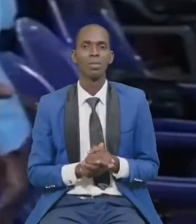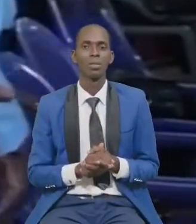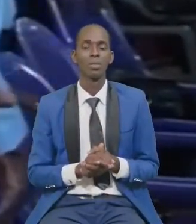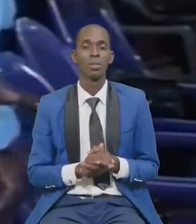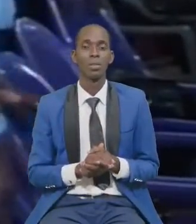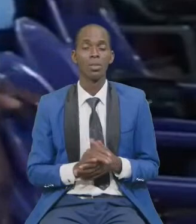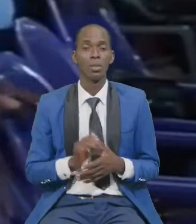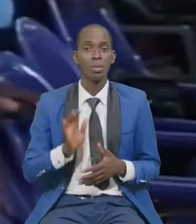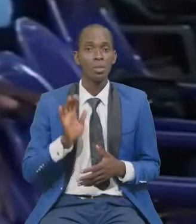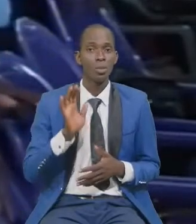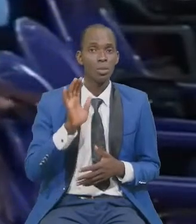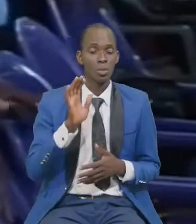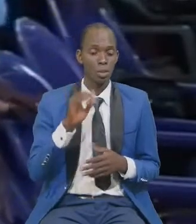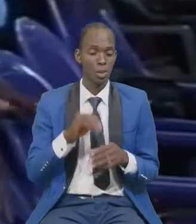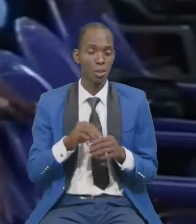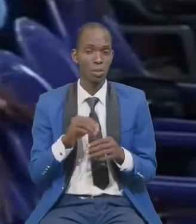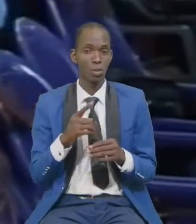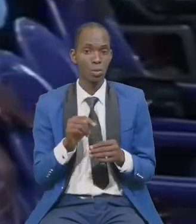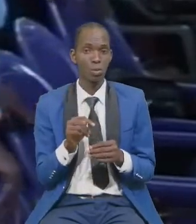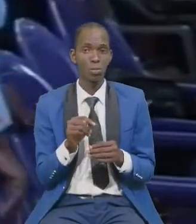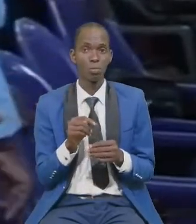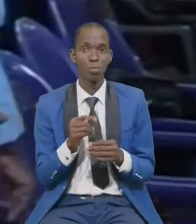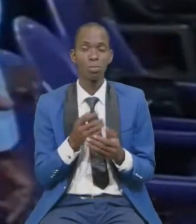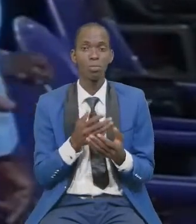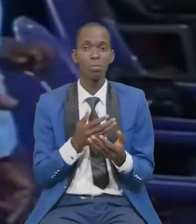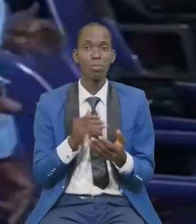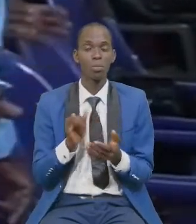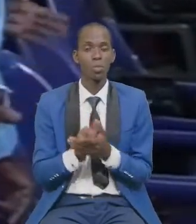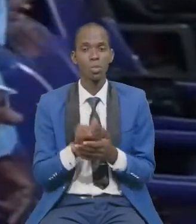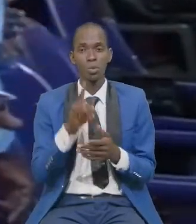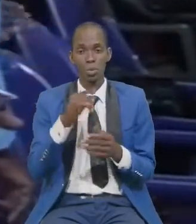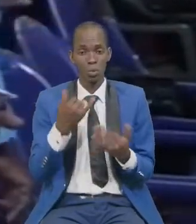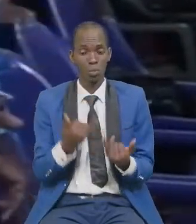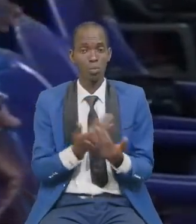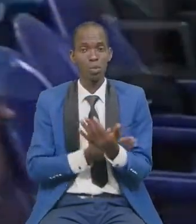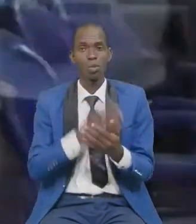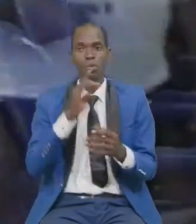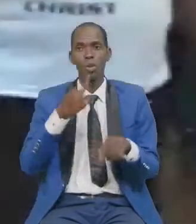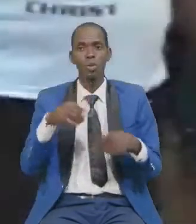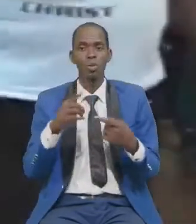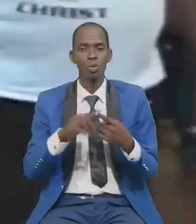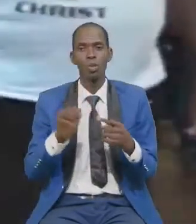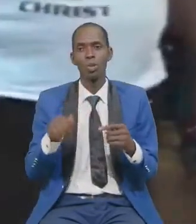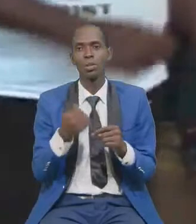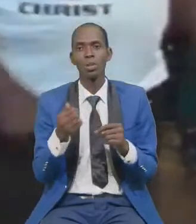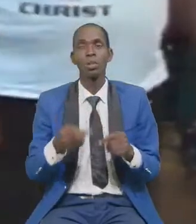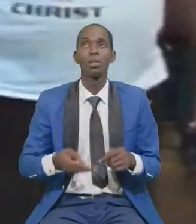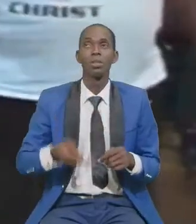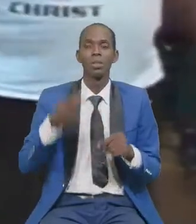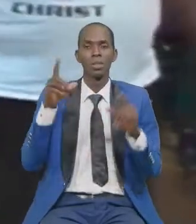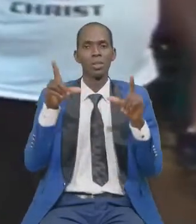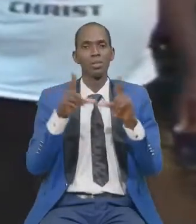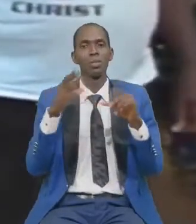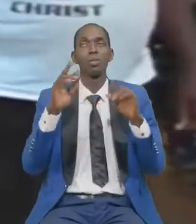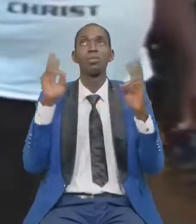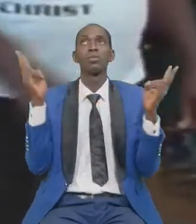You're moving. You are getting into another level of victory today in your life.